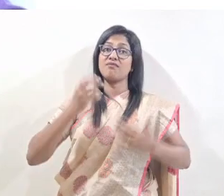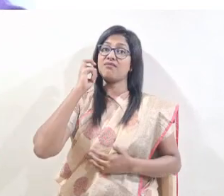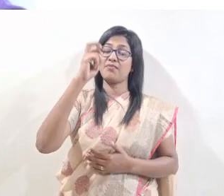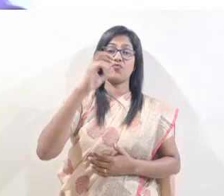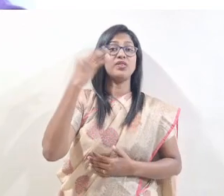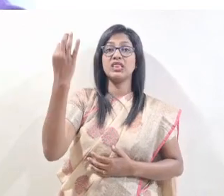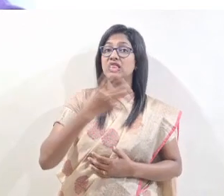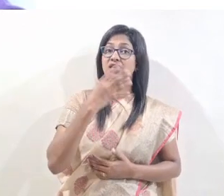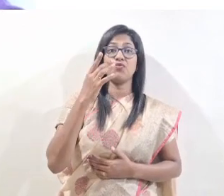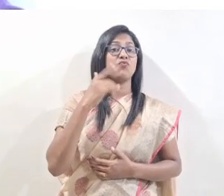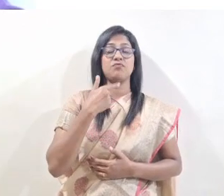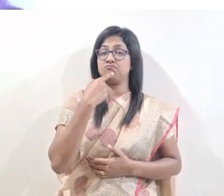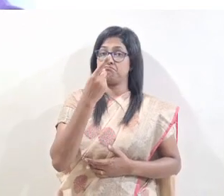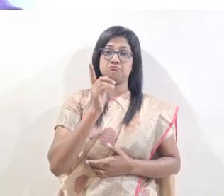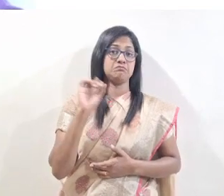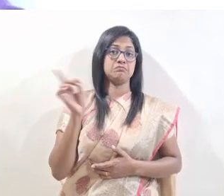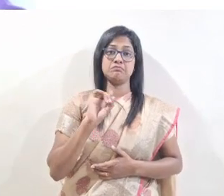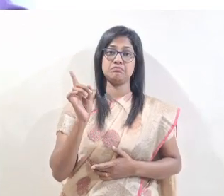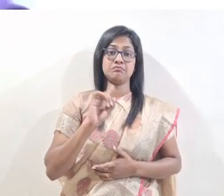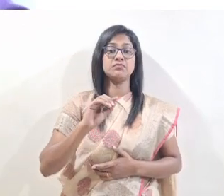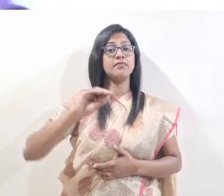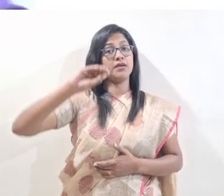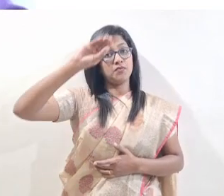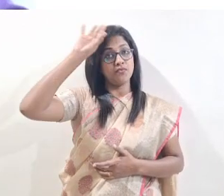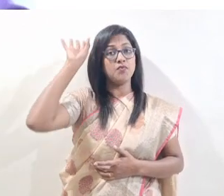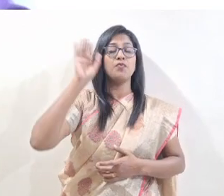Kolkata Metro. I'm not talking of the newer ones, which are,